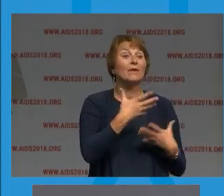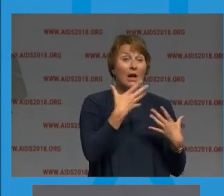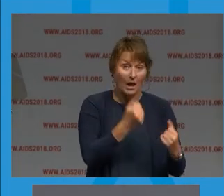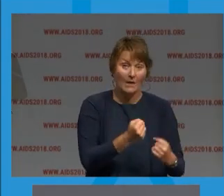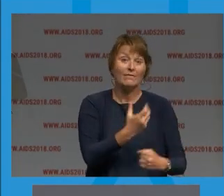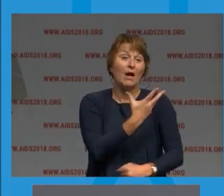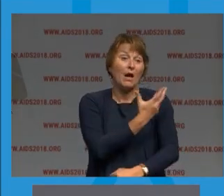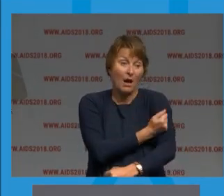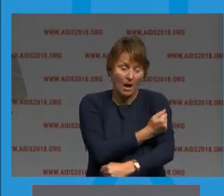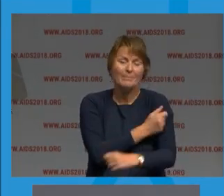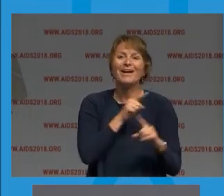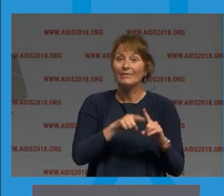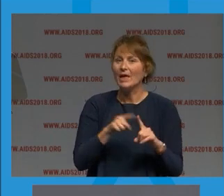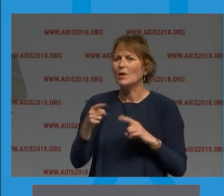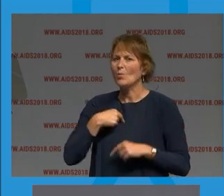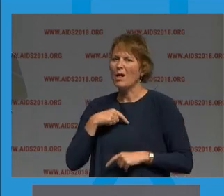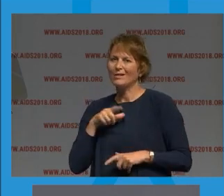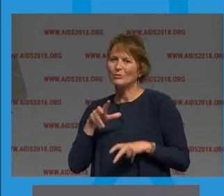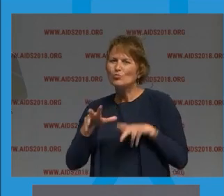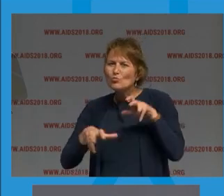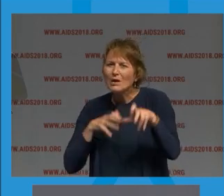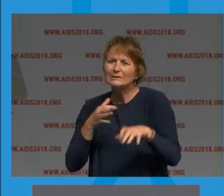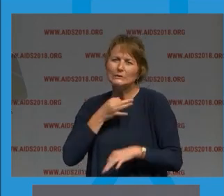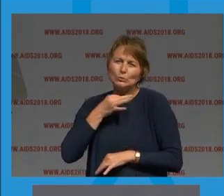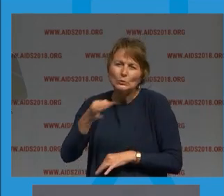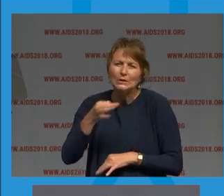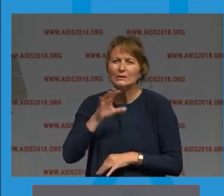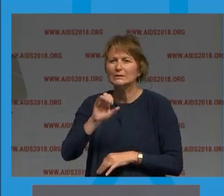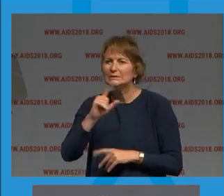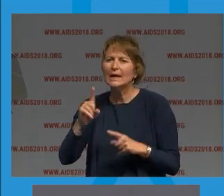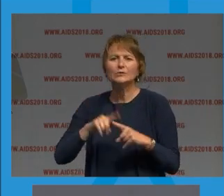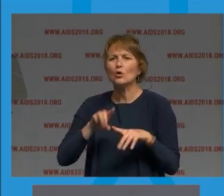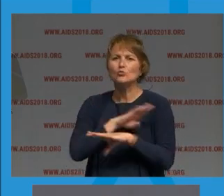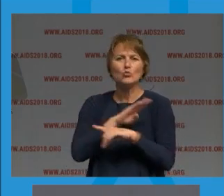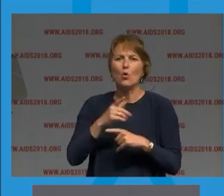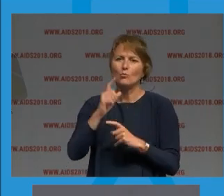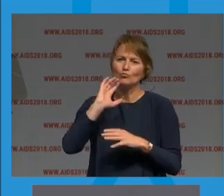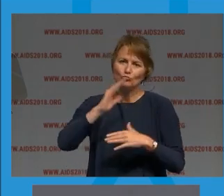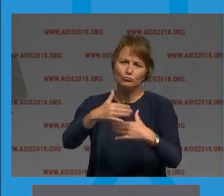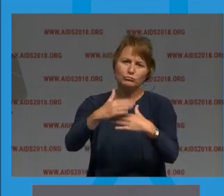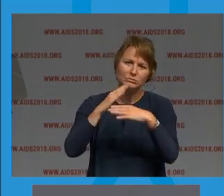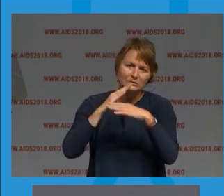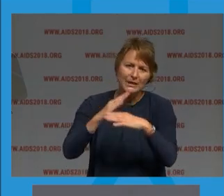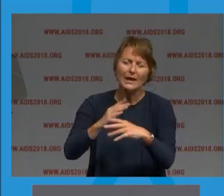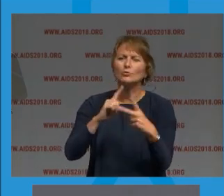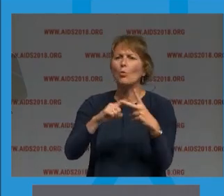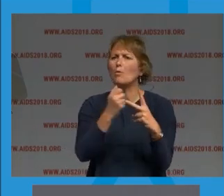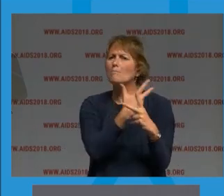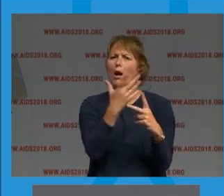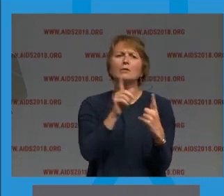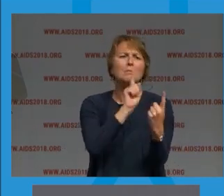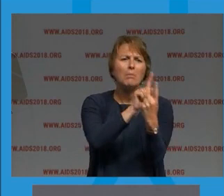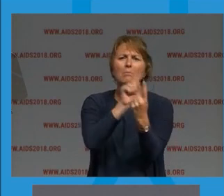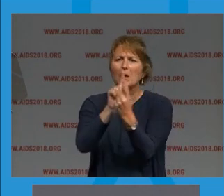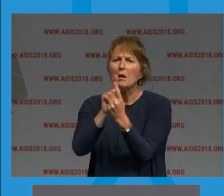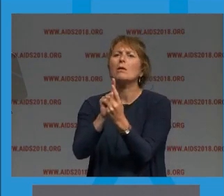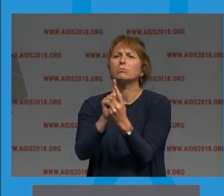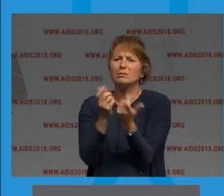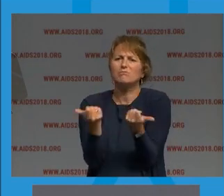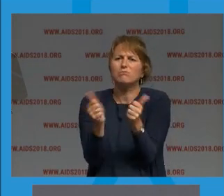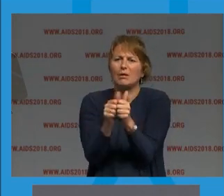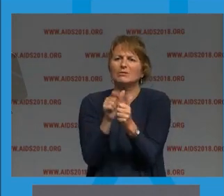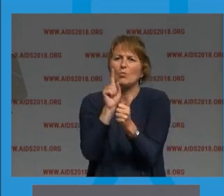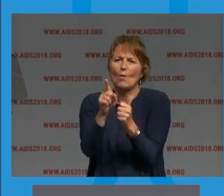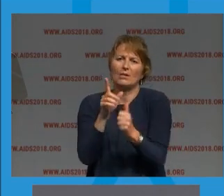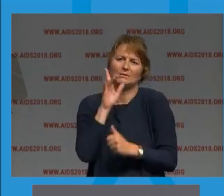practice risky sexual behavior such as unprotected sex and sex with multiple partners. In addition, it is estimated that people